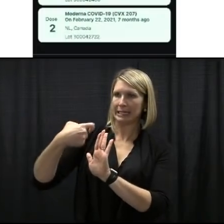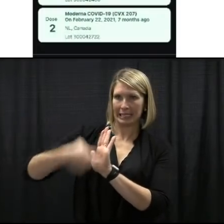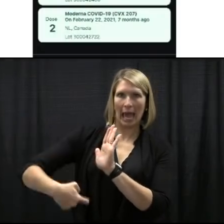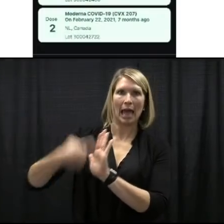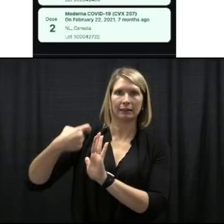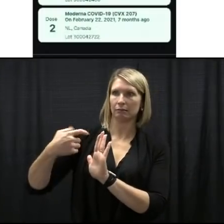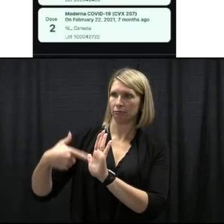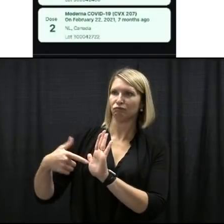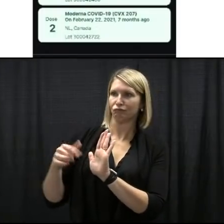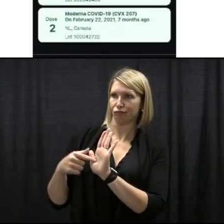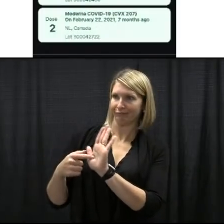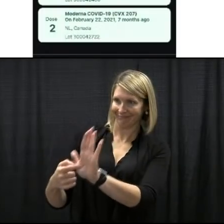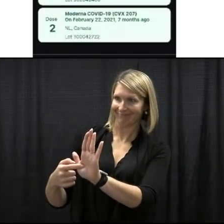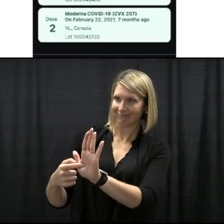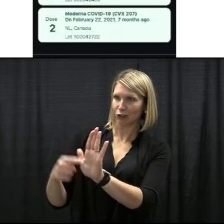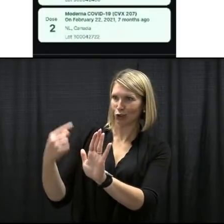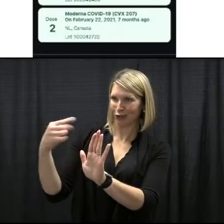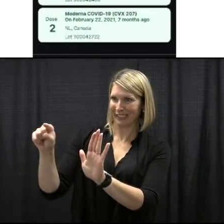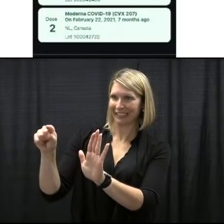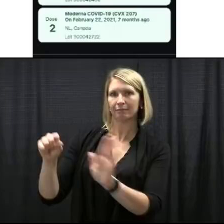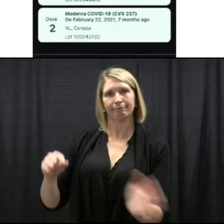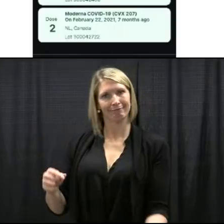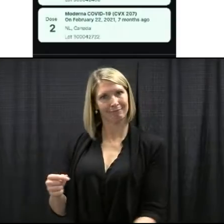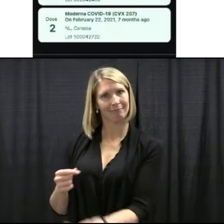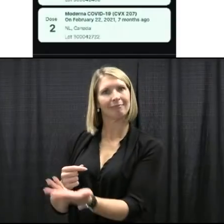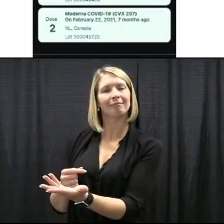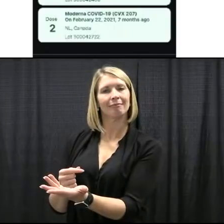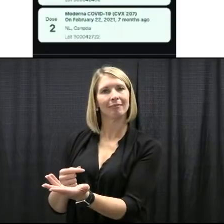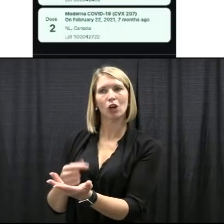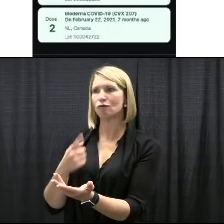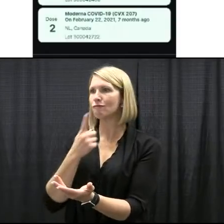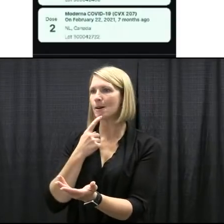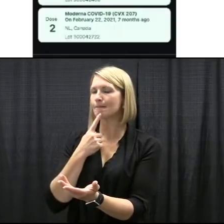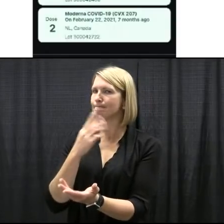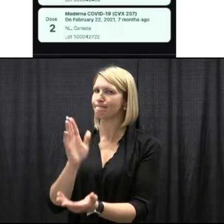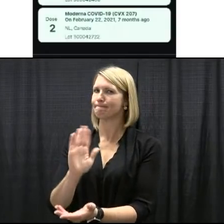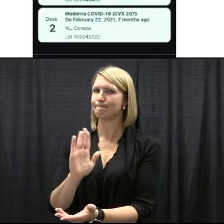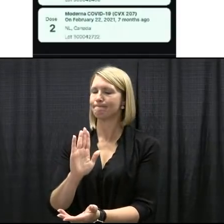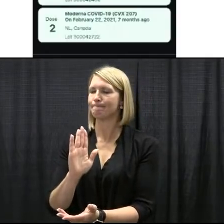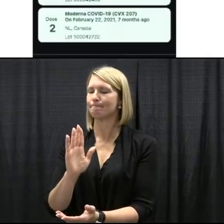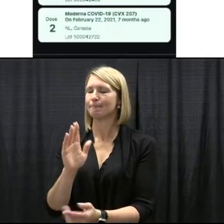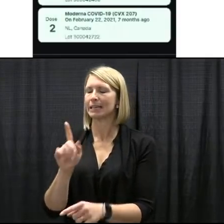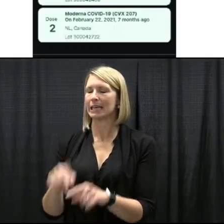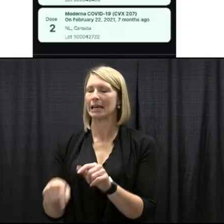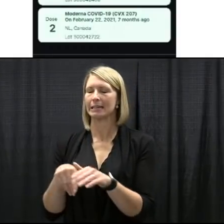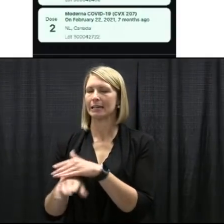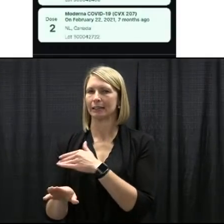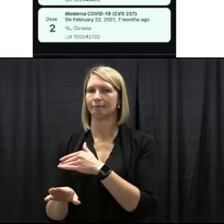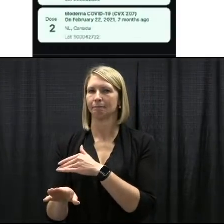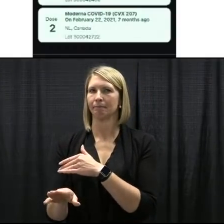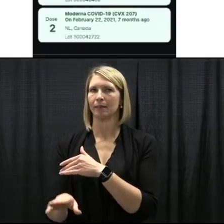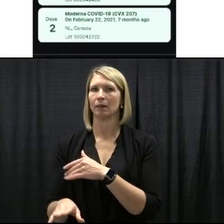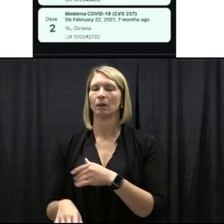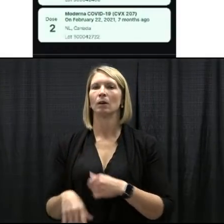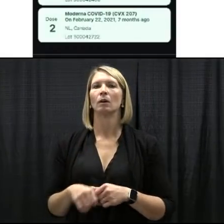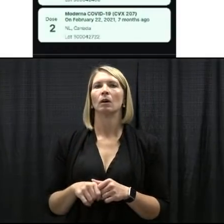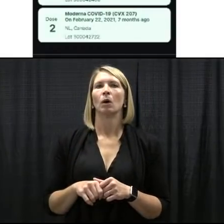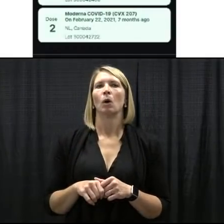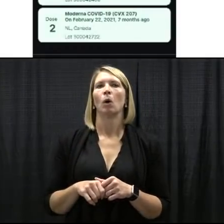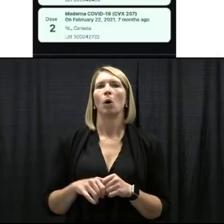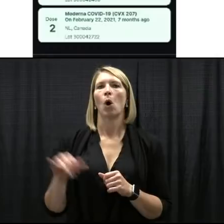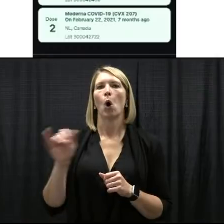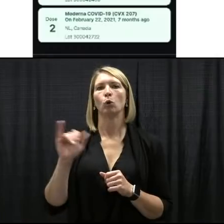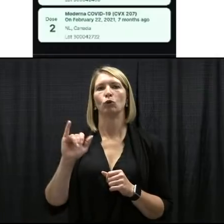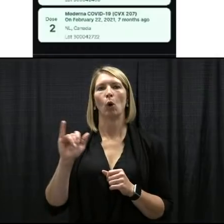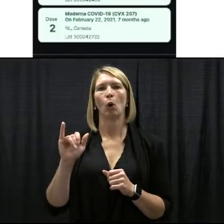And then part of the business process that we'll explain next week is that the individual would also show ID to say, yes,